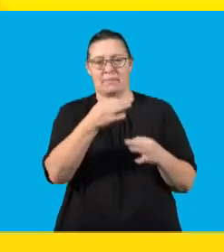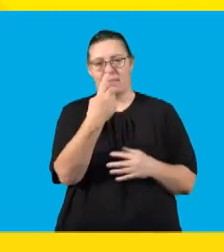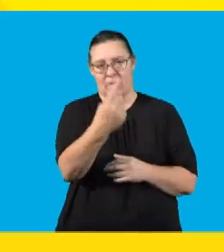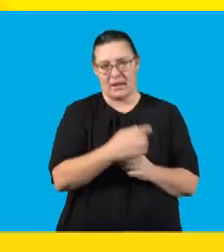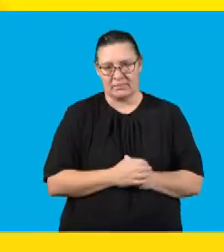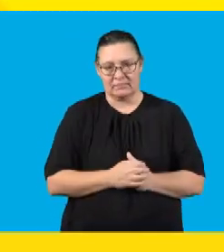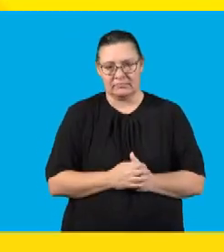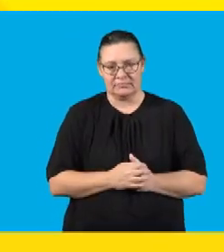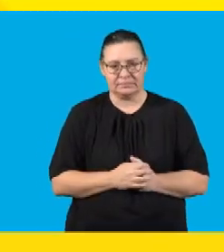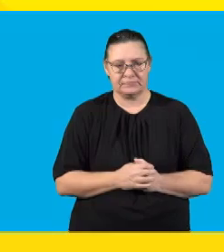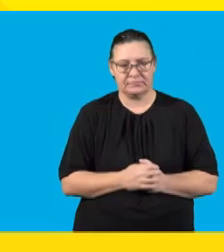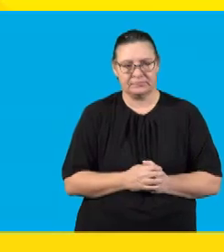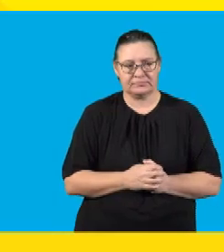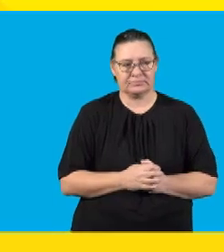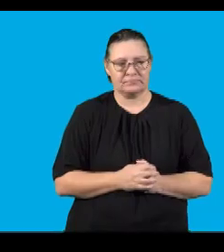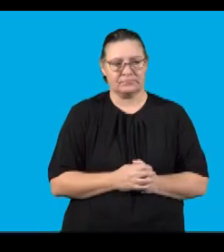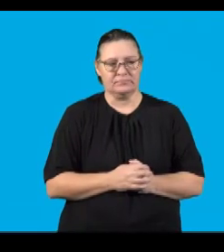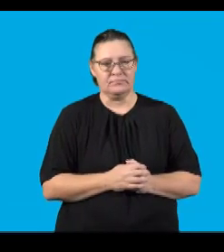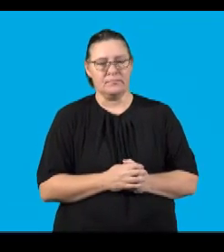use in your Paper 1.